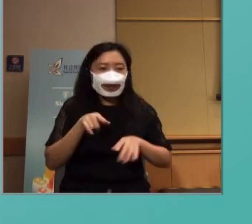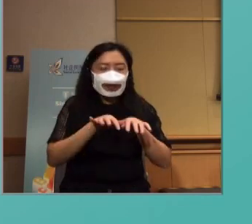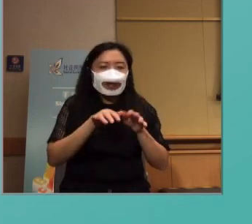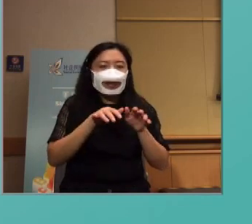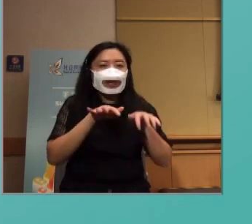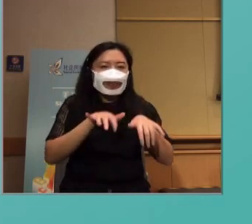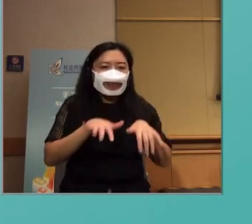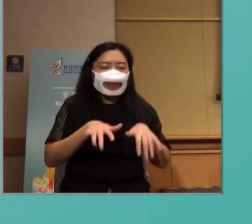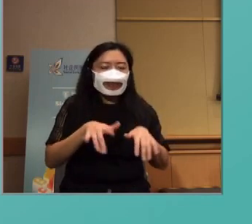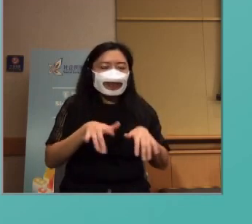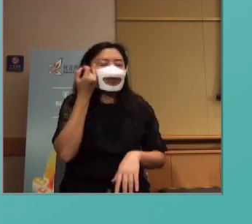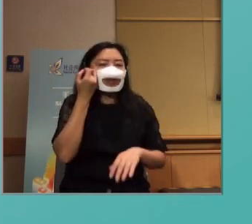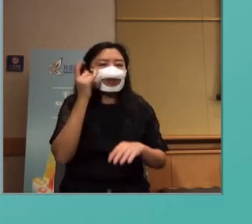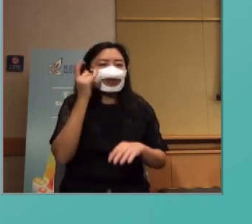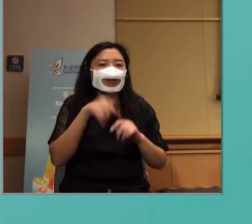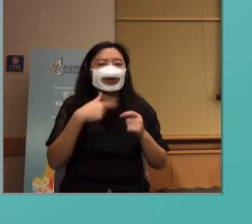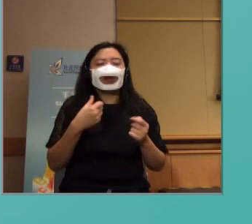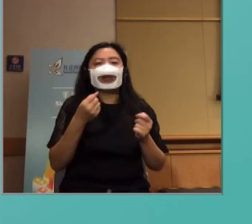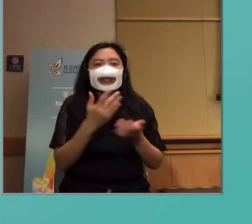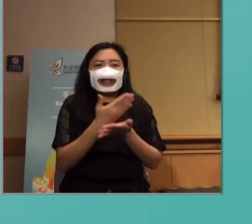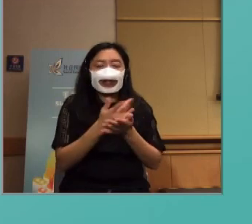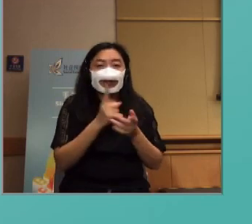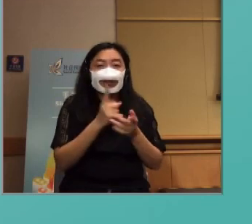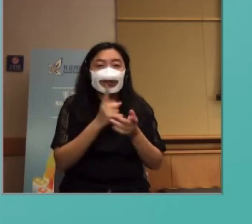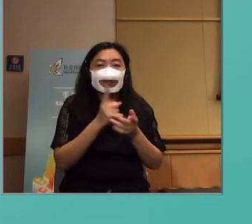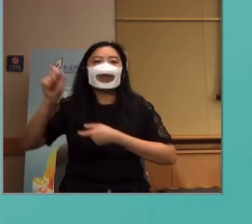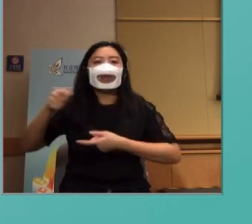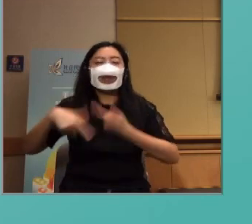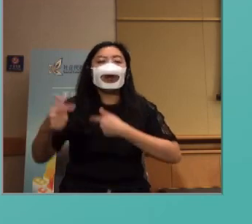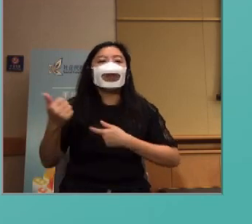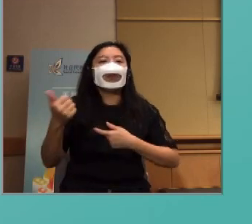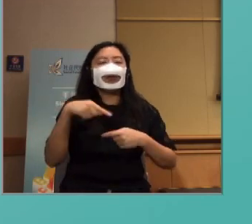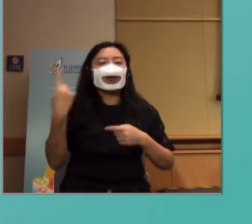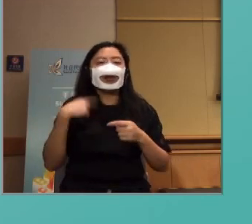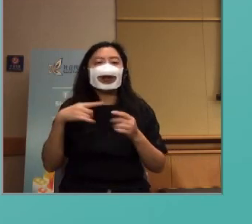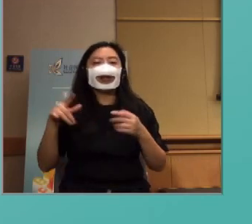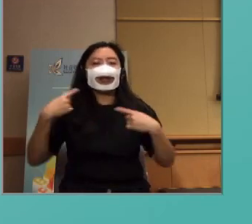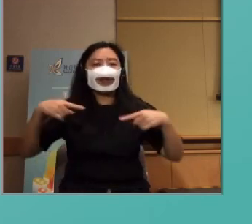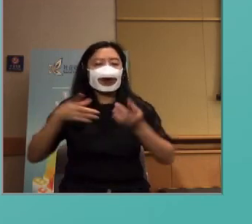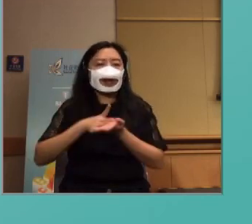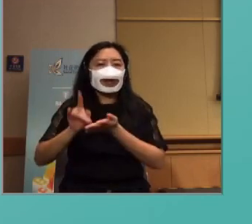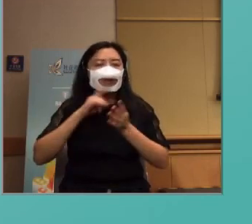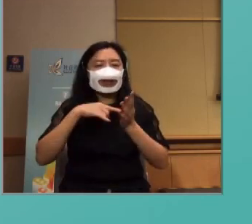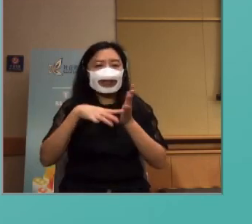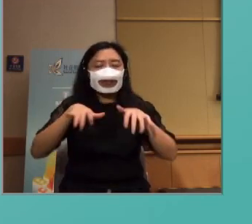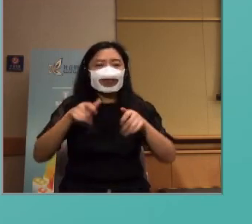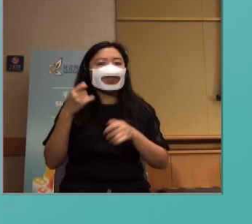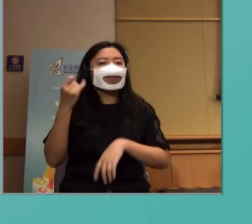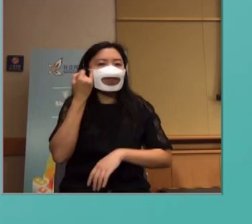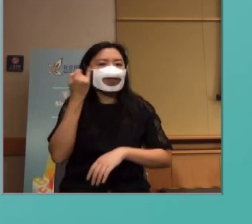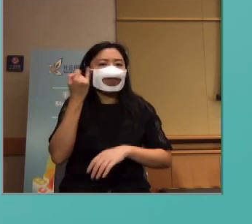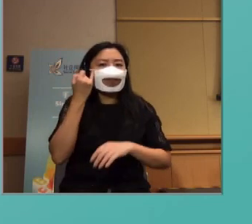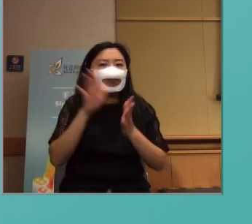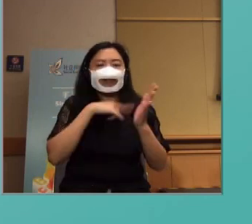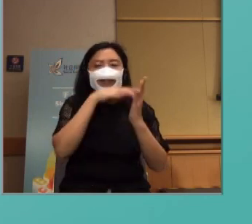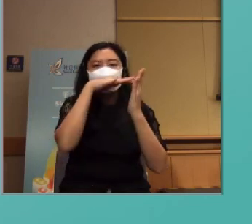how any musician without coding can release a song and create limited supply and sell it off on an alt chain. So the